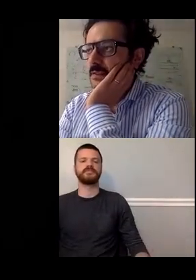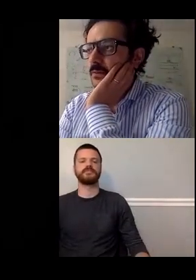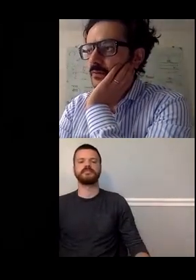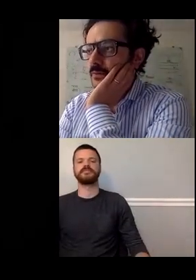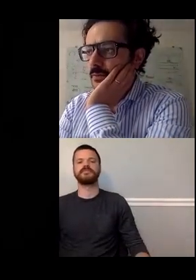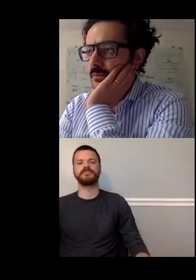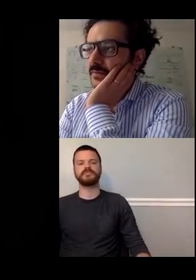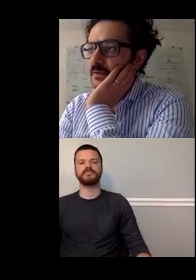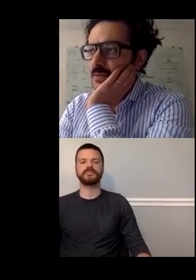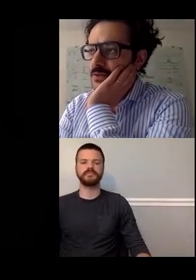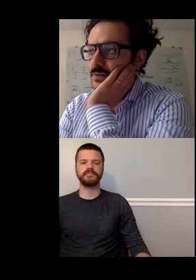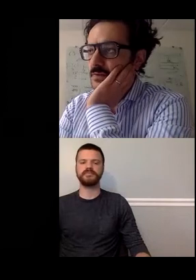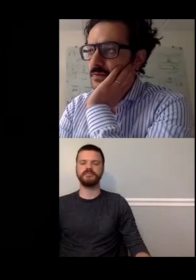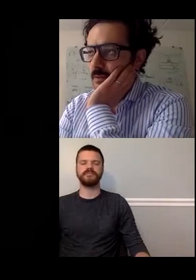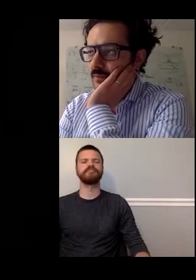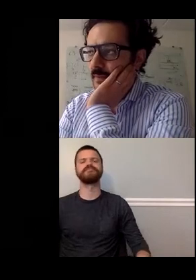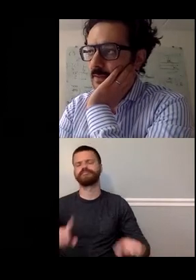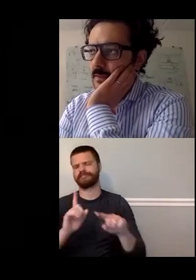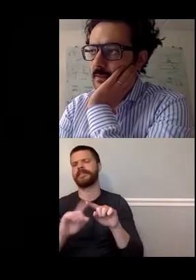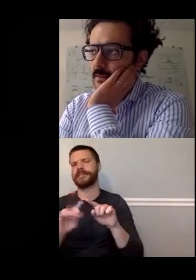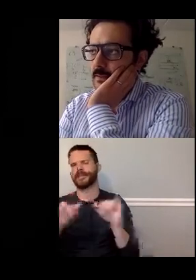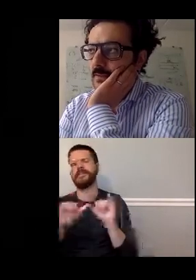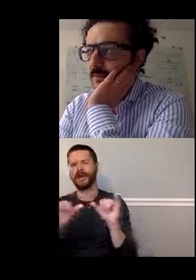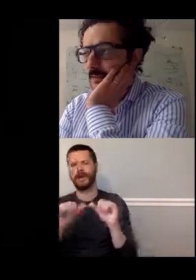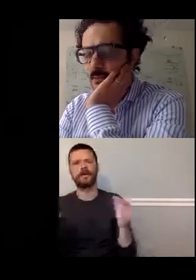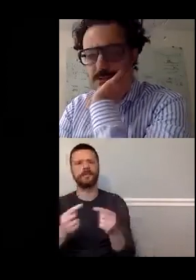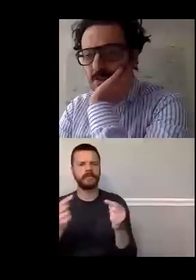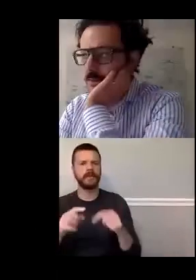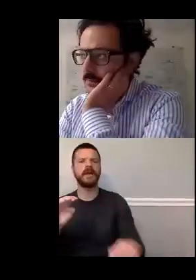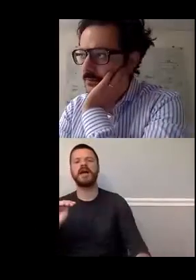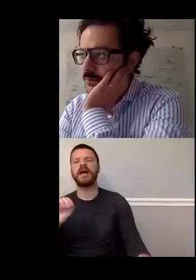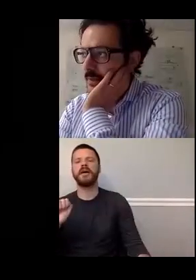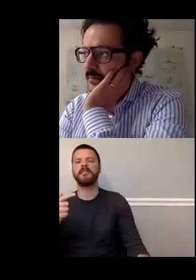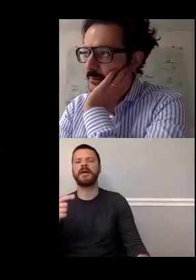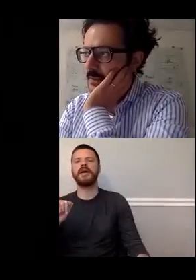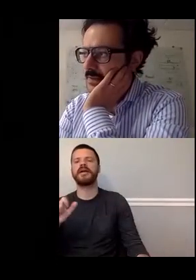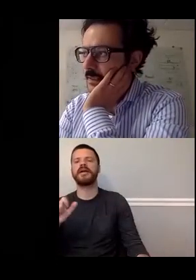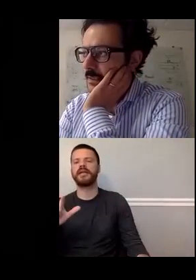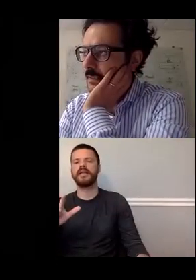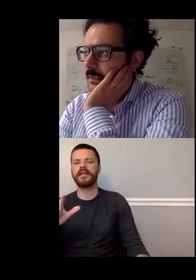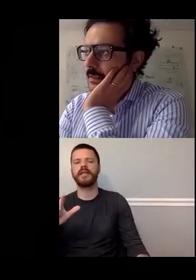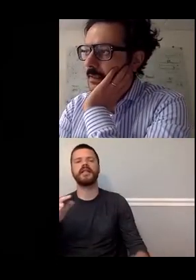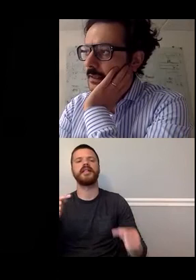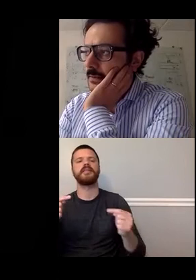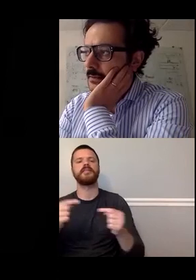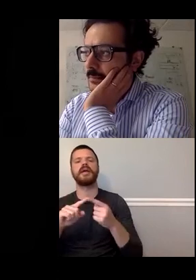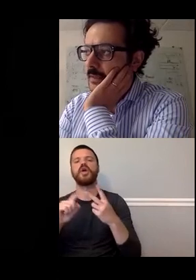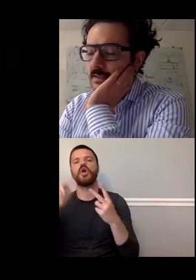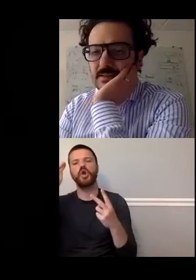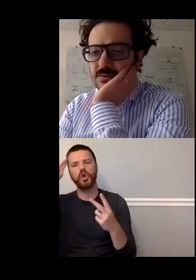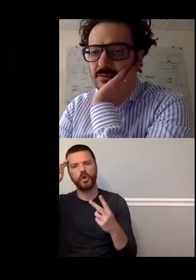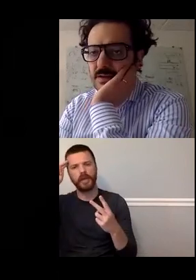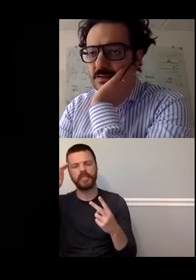was seen also on different measures of pain, like the McGill Pain Questionnaire, the Neuropathic Pain Scale, and the